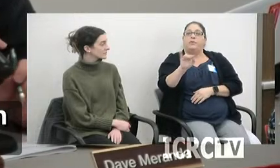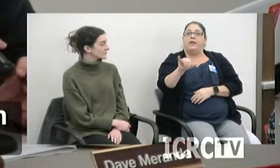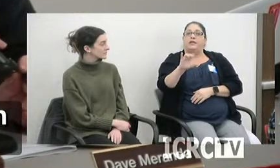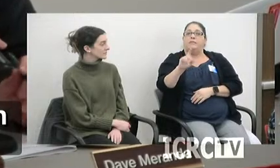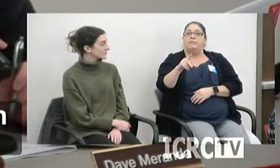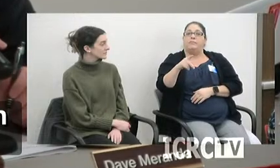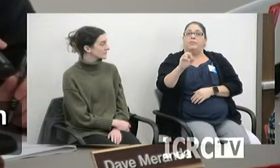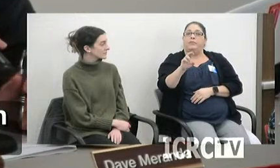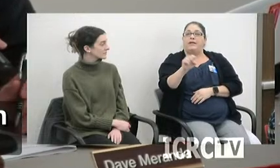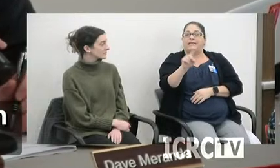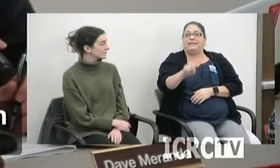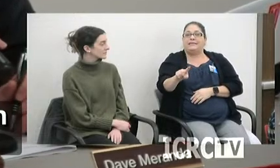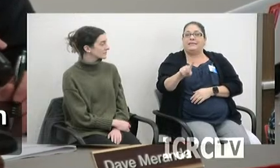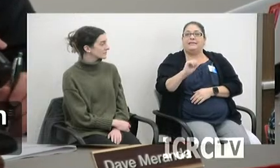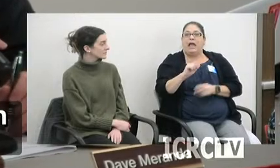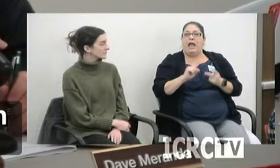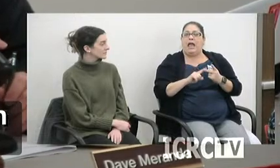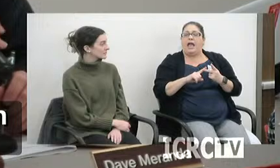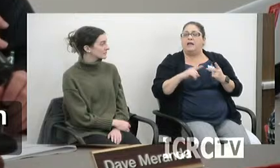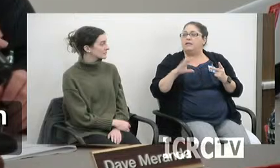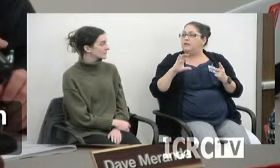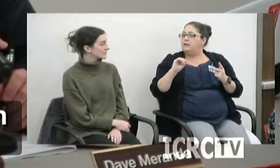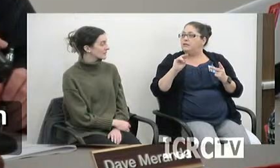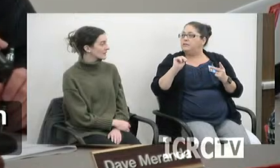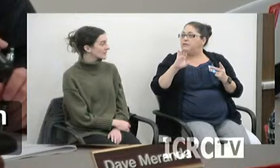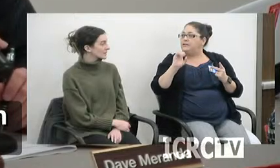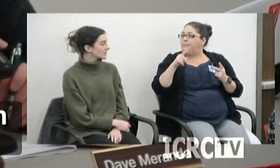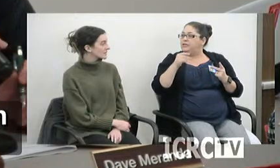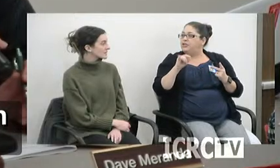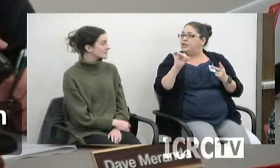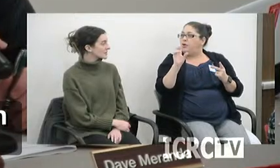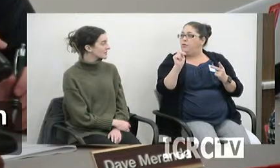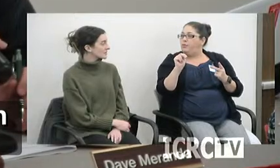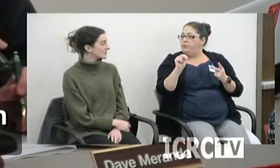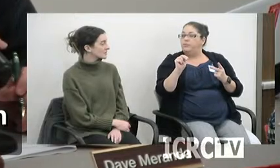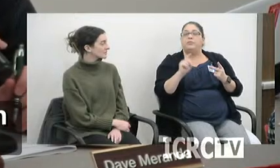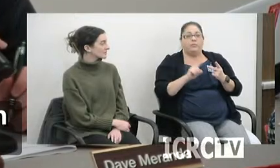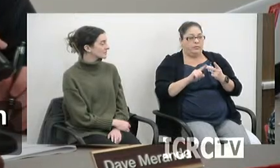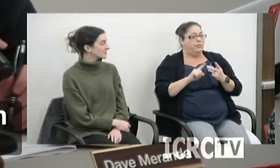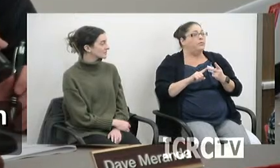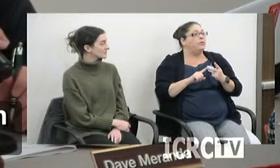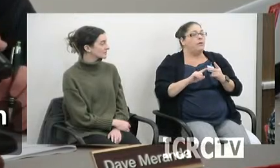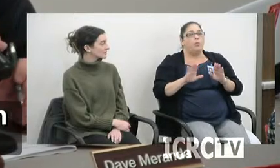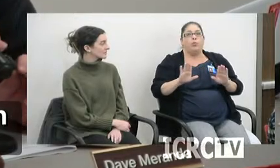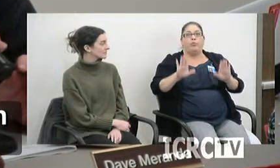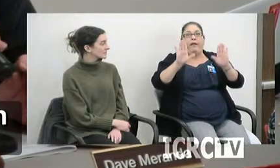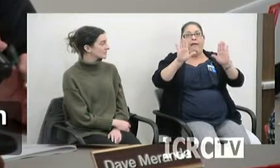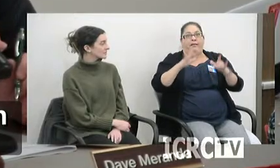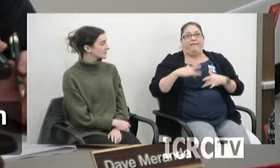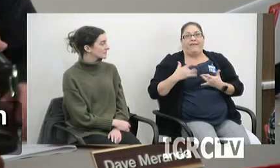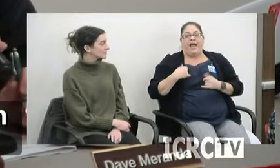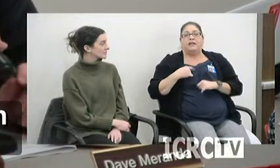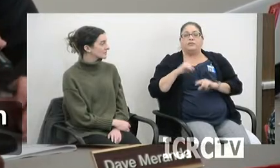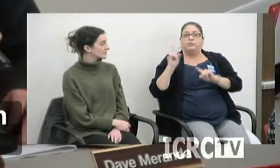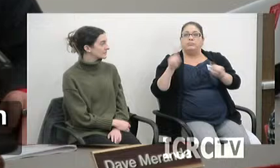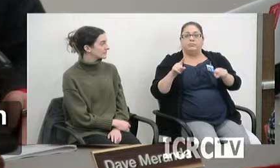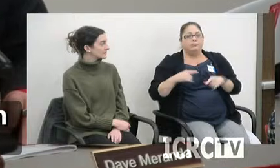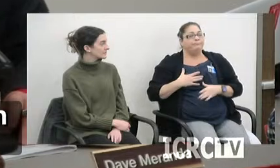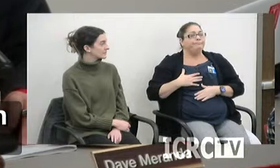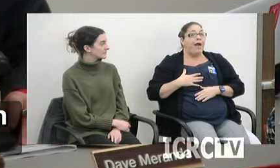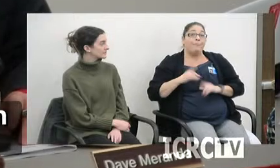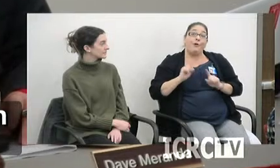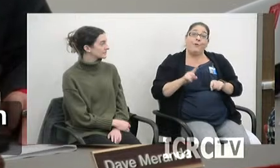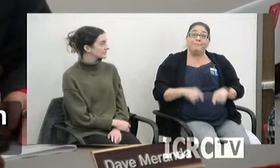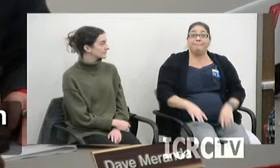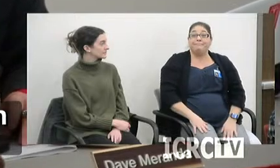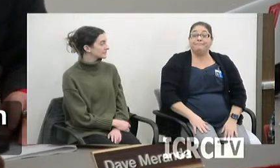Davey Concepcion, and tickets will be on sale after the first of the year. Great event. Plan to attend it. So that brings